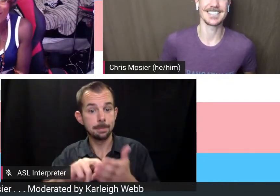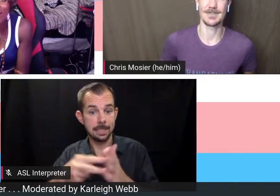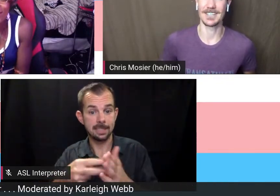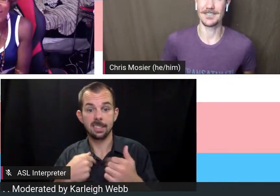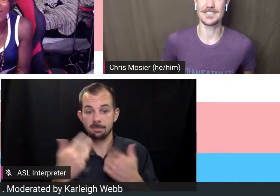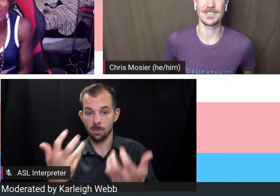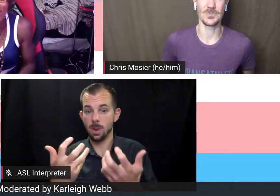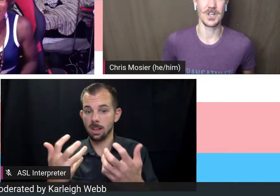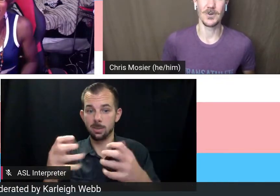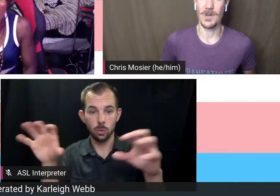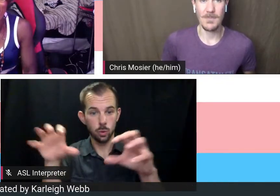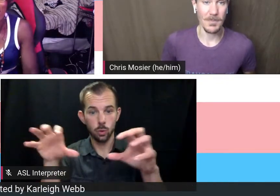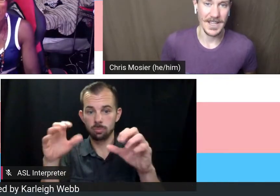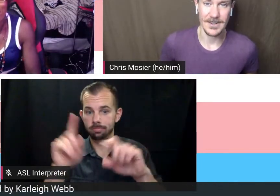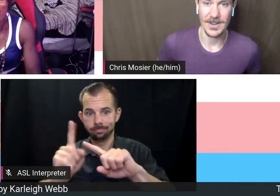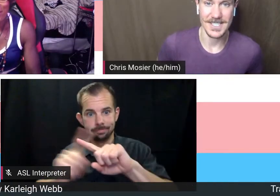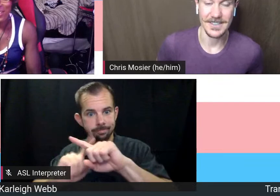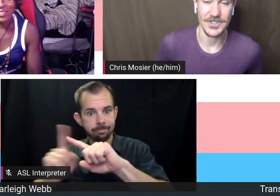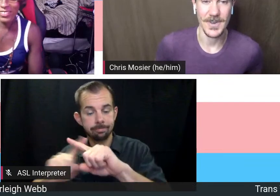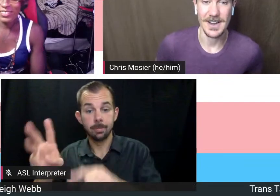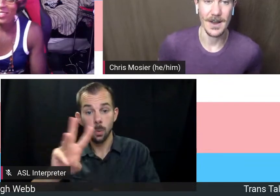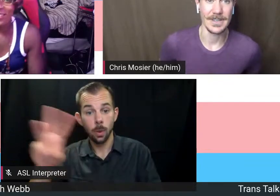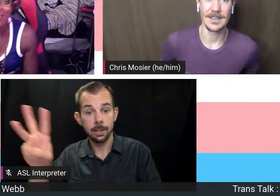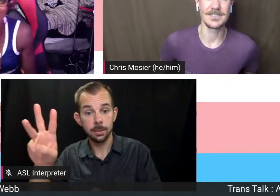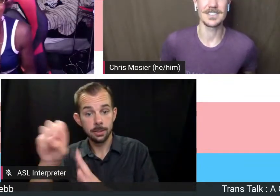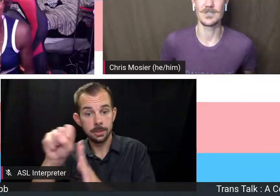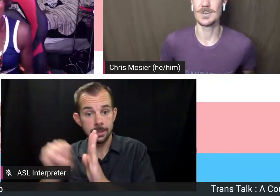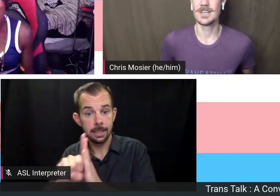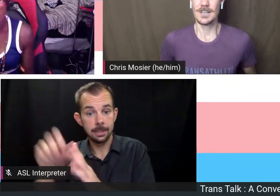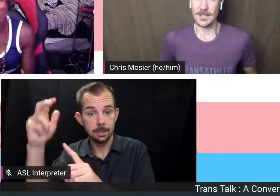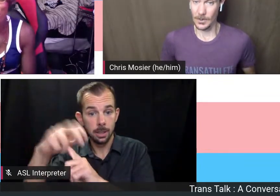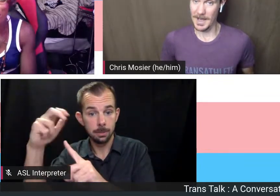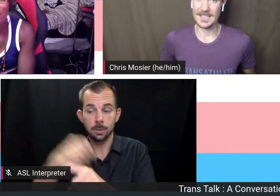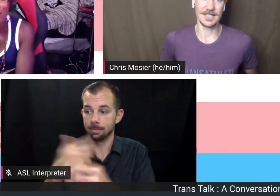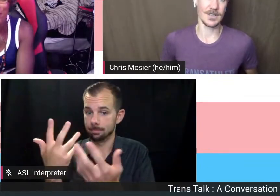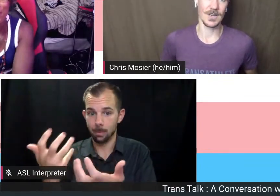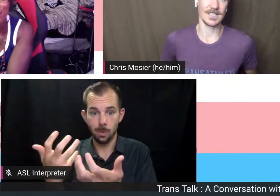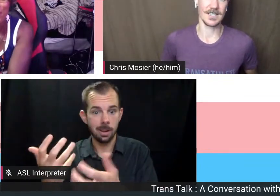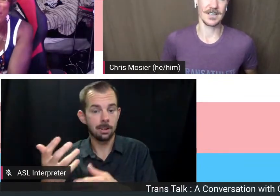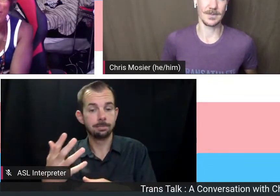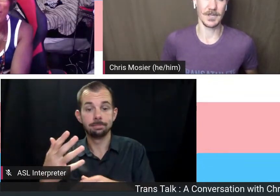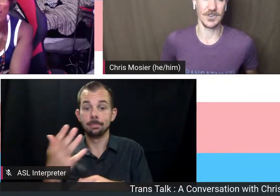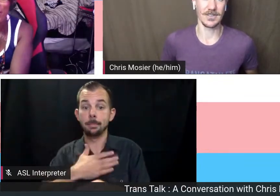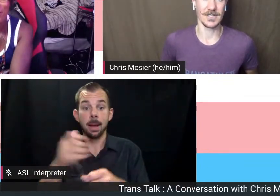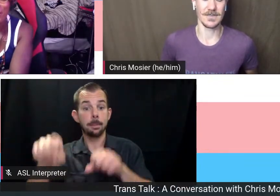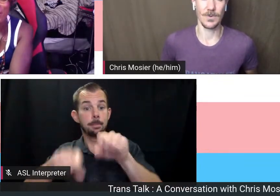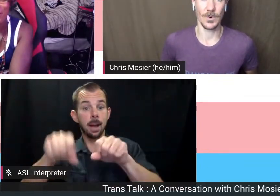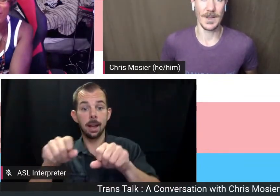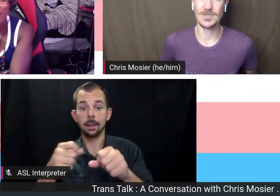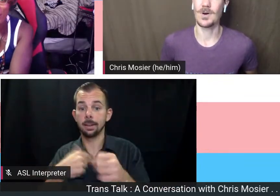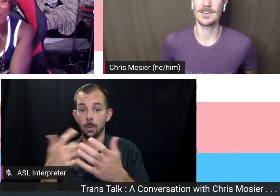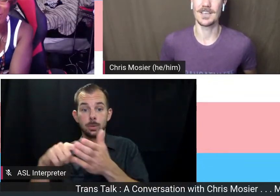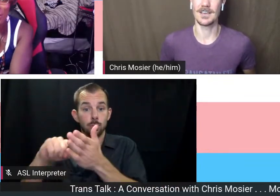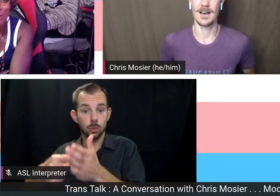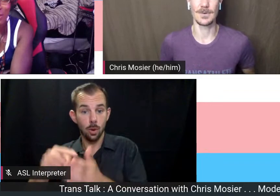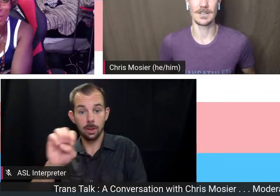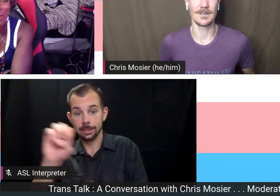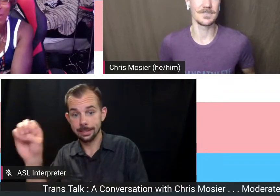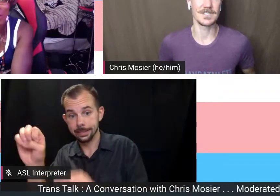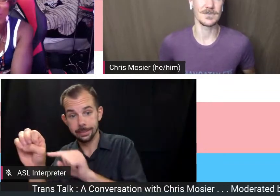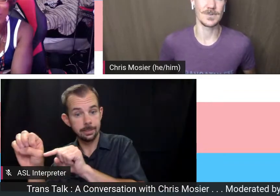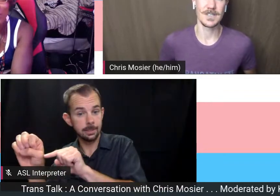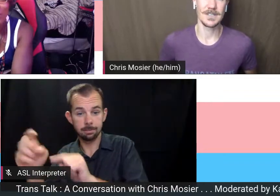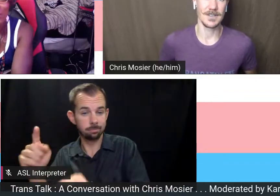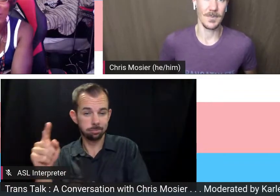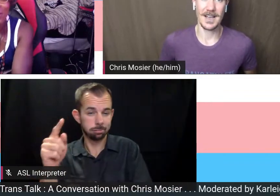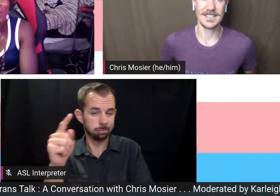Western states. I would love to ride my bike across the country. I would love to go back to the US Olympic trials for race walking. I would